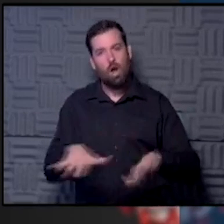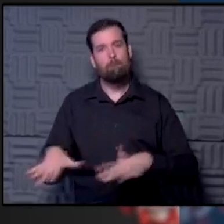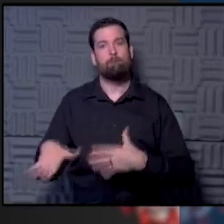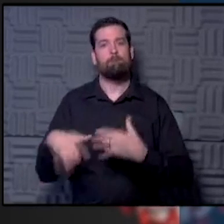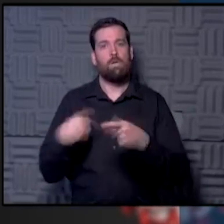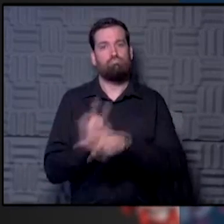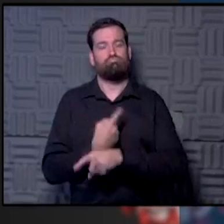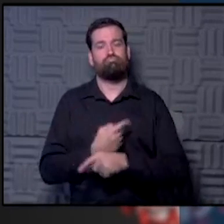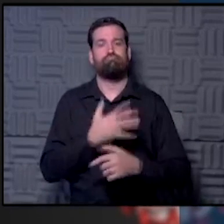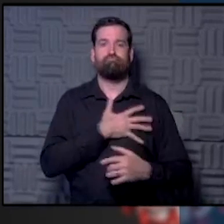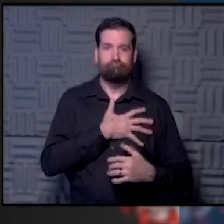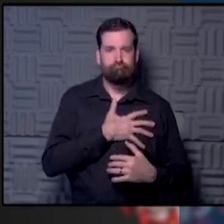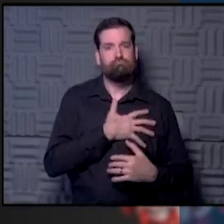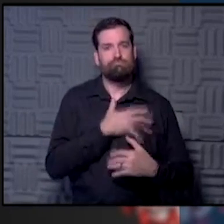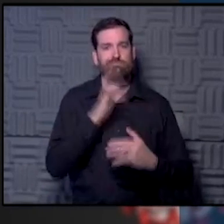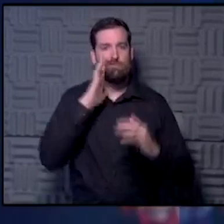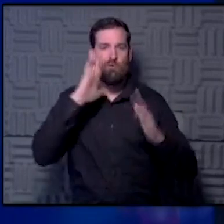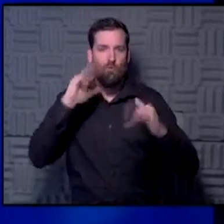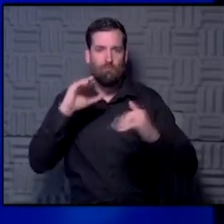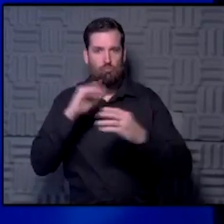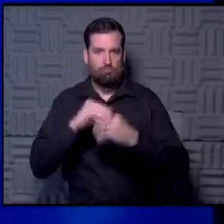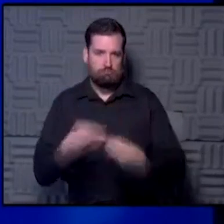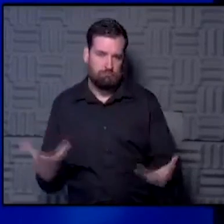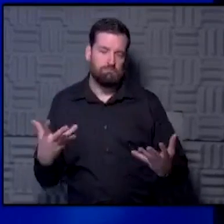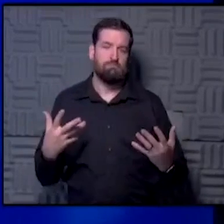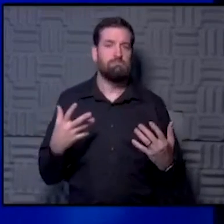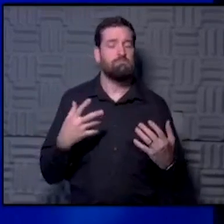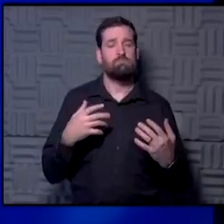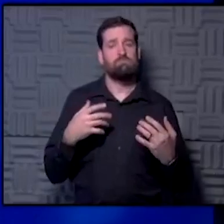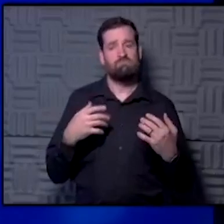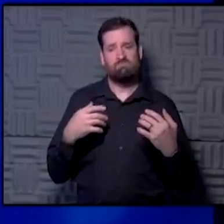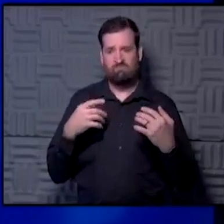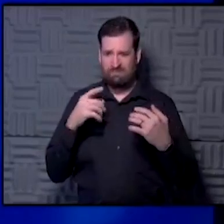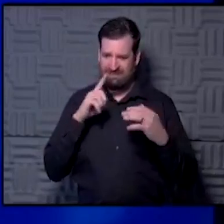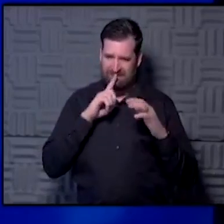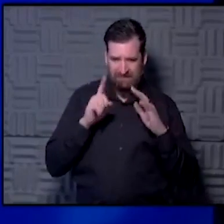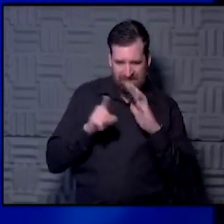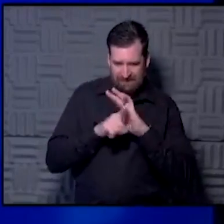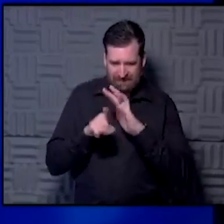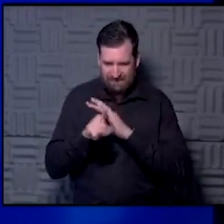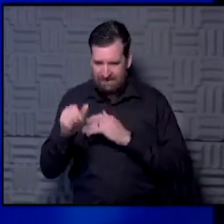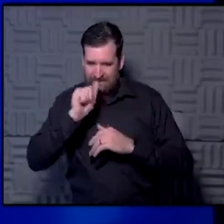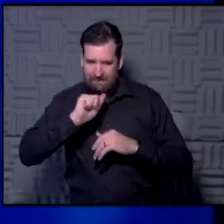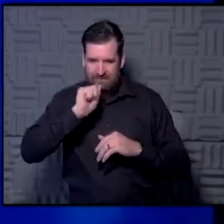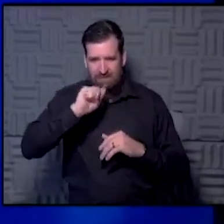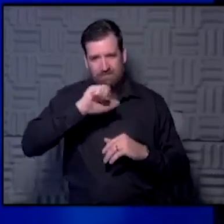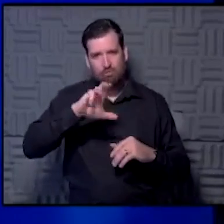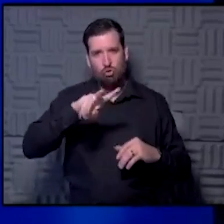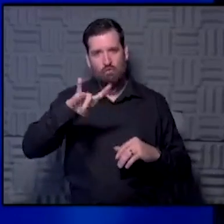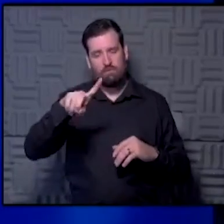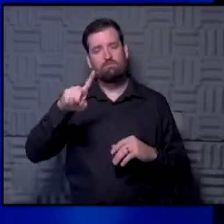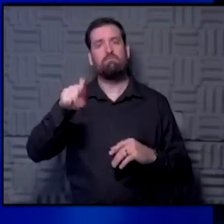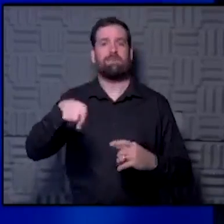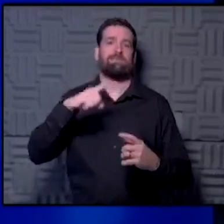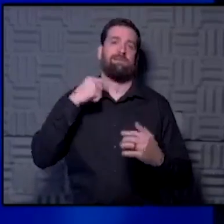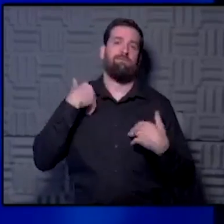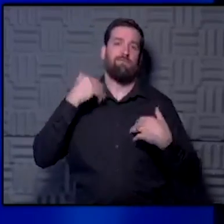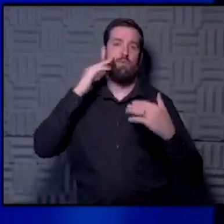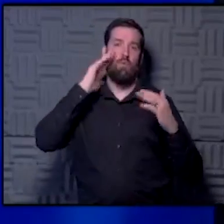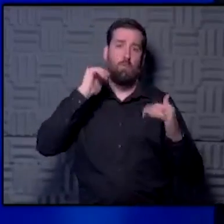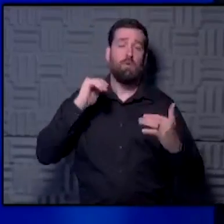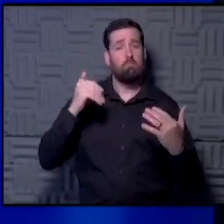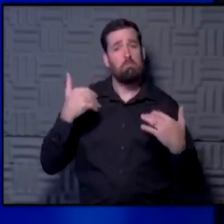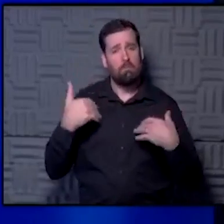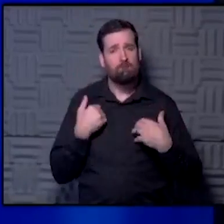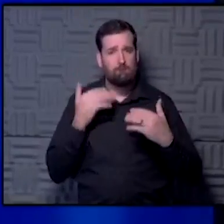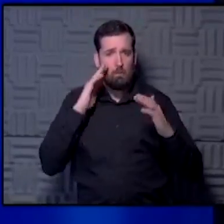and compassionate and hopeful manner. Because as you try and battle your way through COVID, one of the things you have to have is hope. And I do think there's a lot of